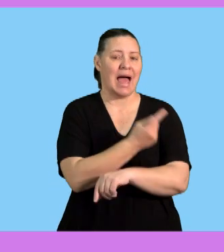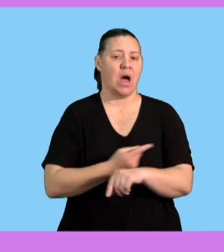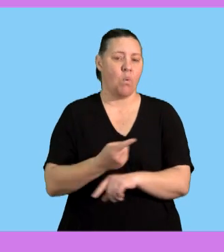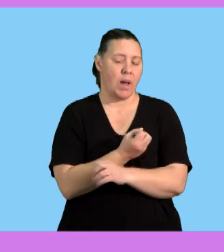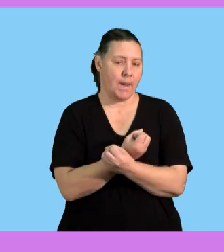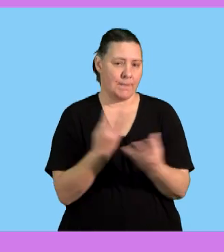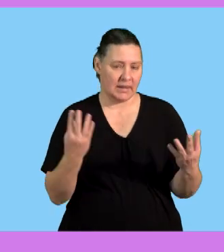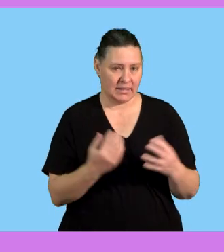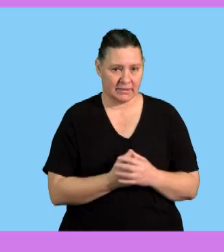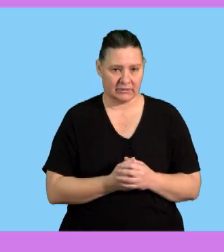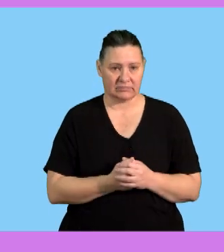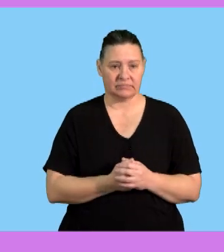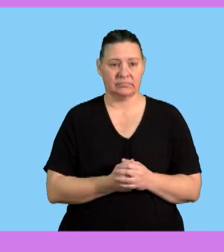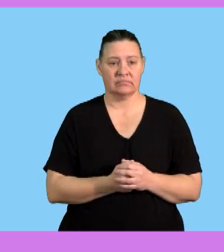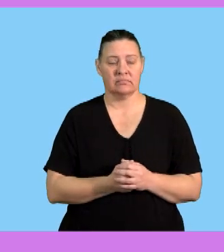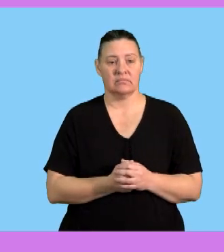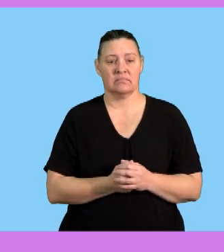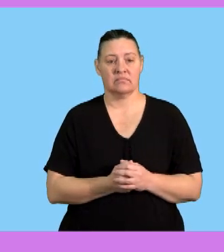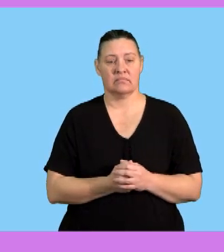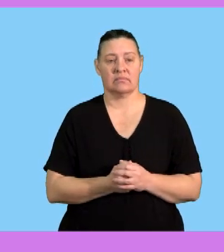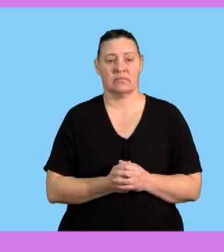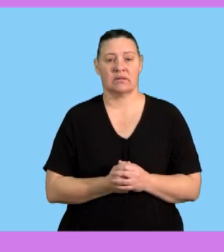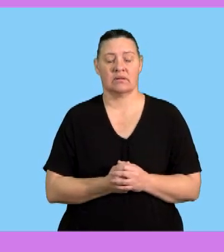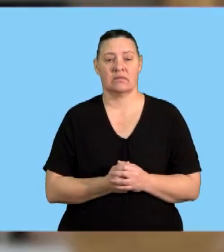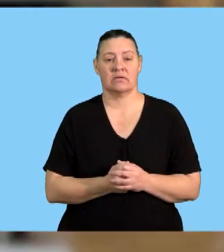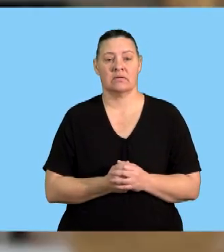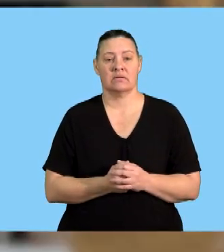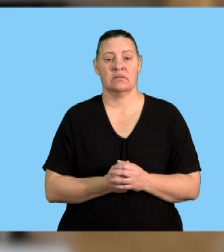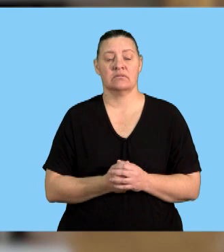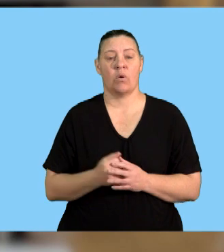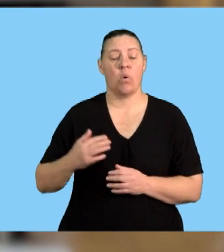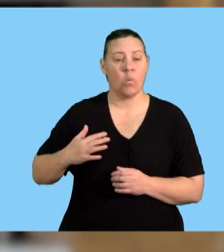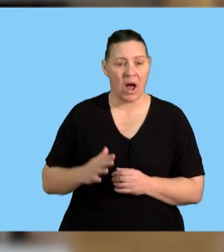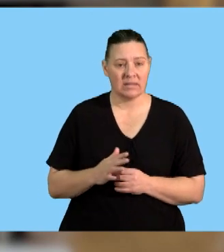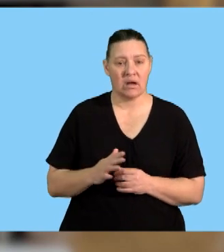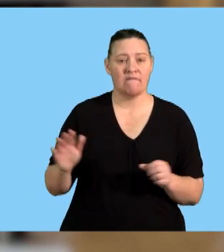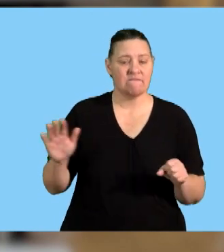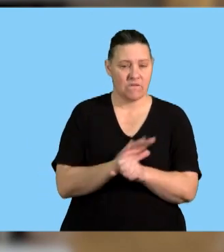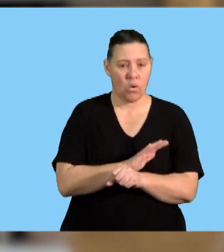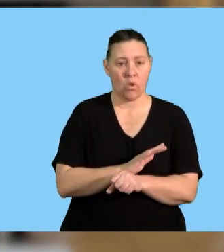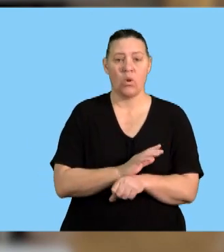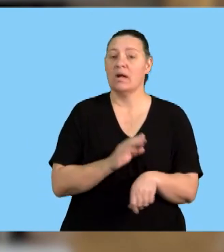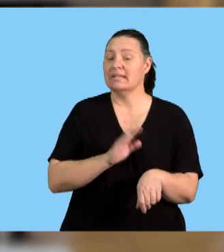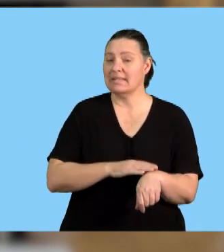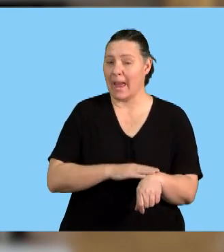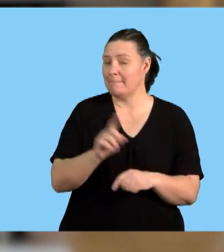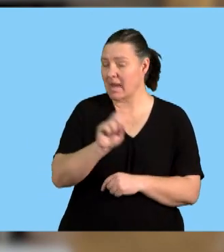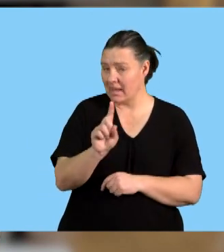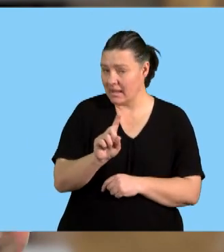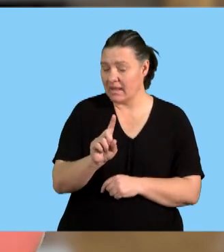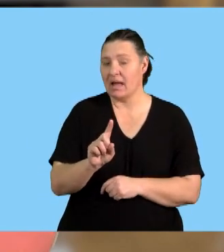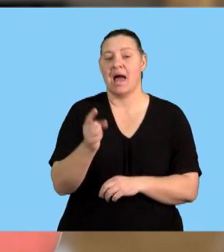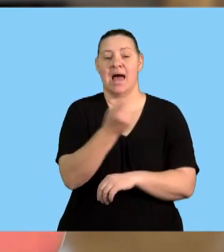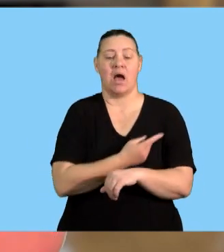hours. So now you are given hours and minutes. So they want the whole time to be in